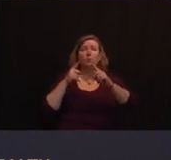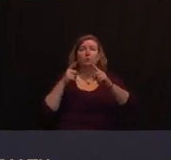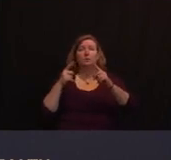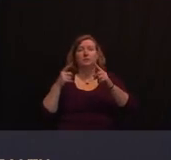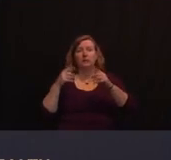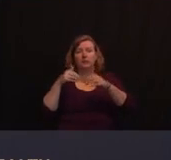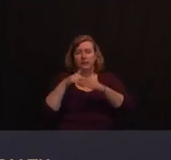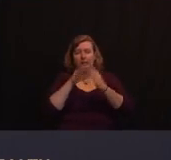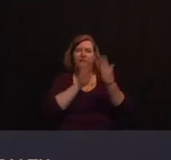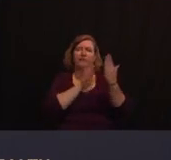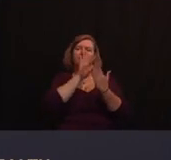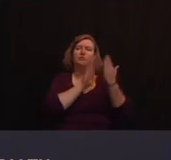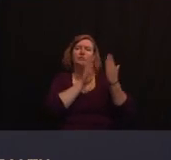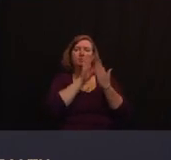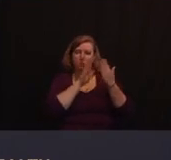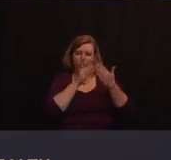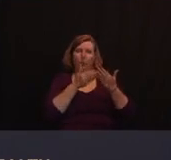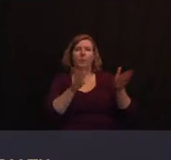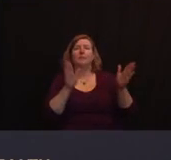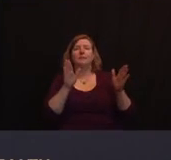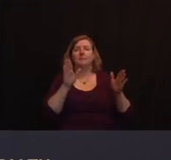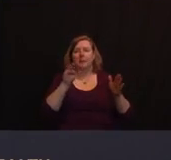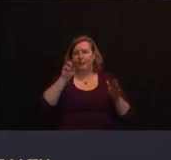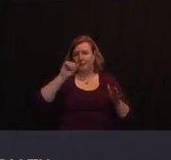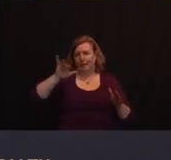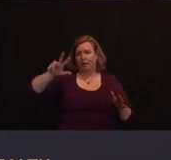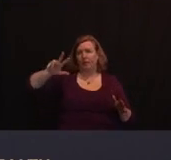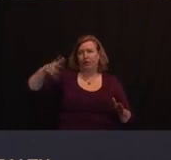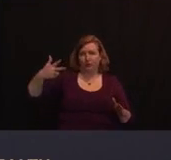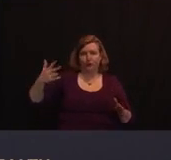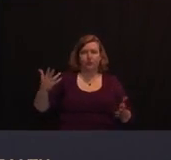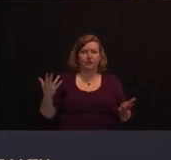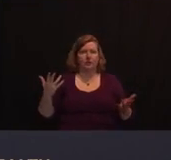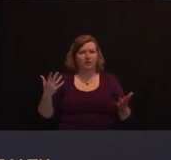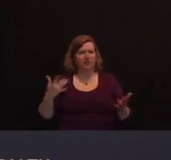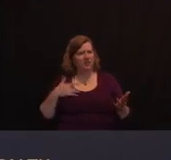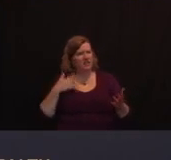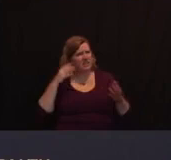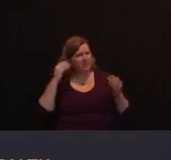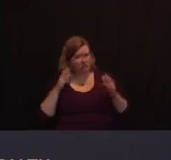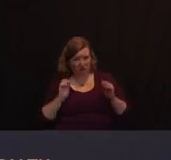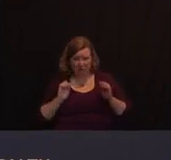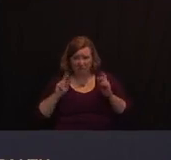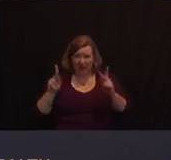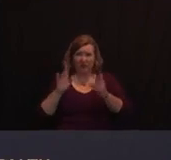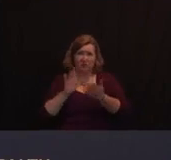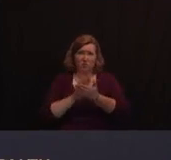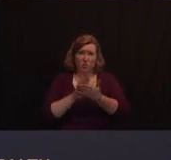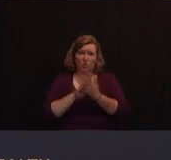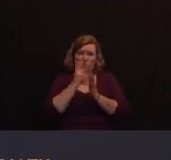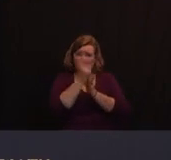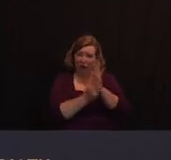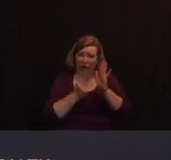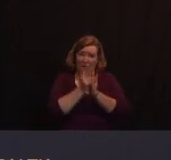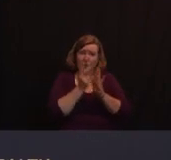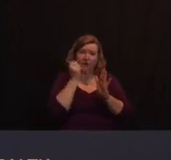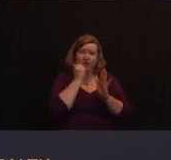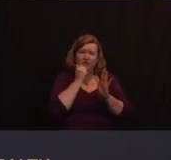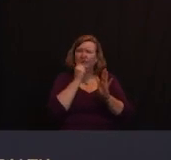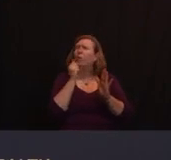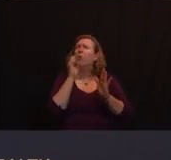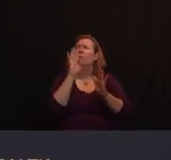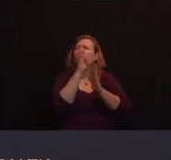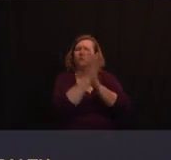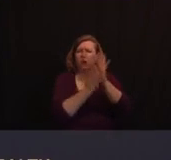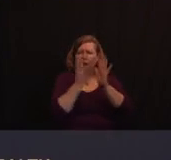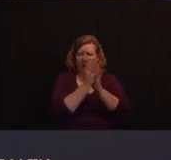on May 3rd. They say that sending students back into the classrooms for 6 or 7 weeks, 2 hours a day, or 4 hours a day, 2 days a week, I should